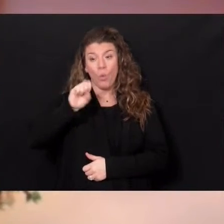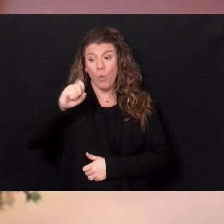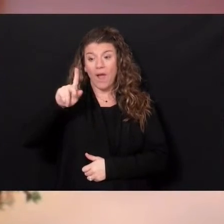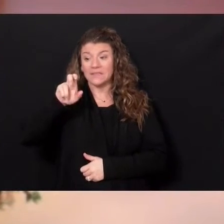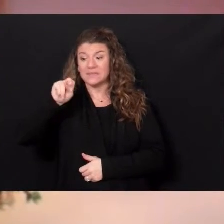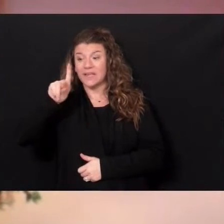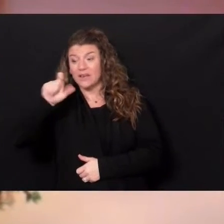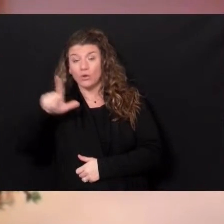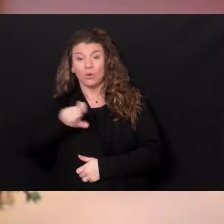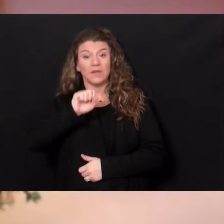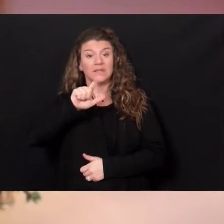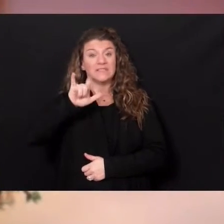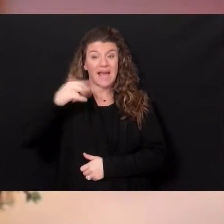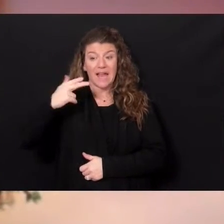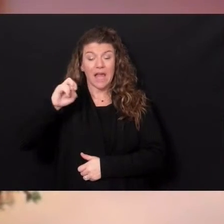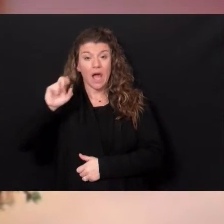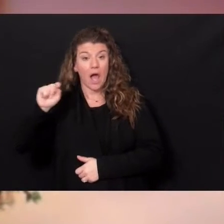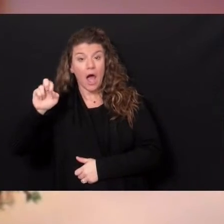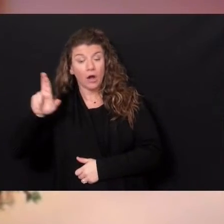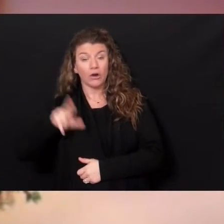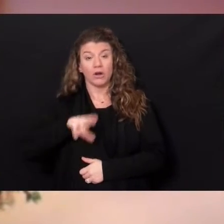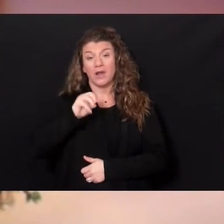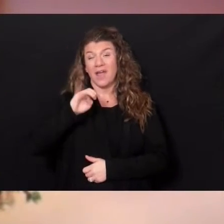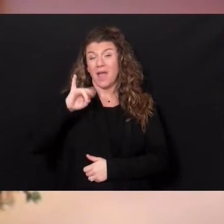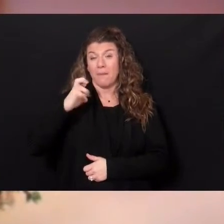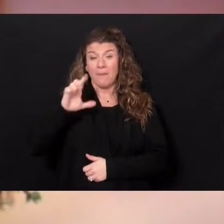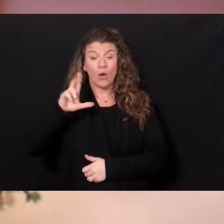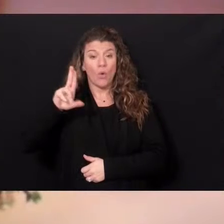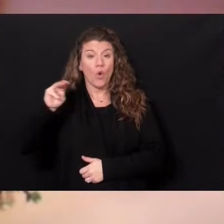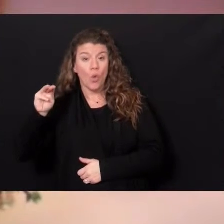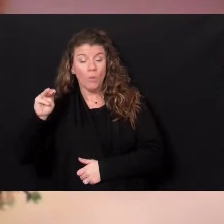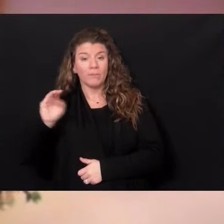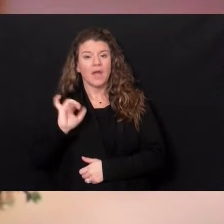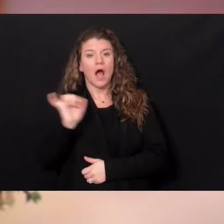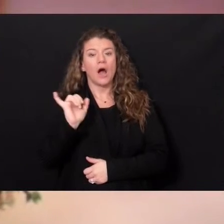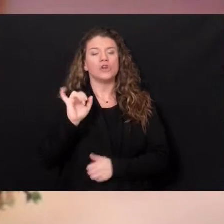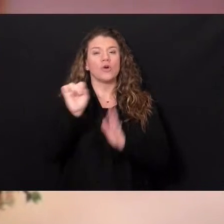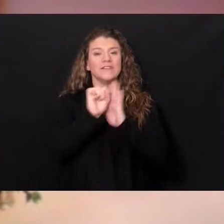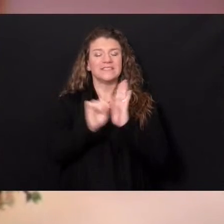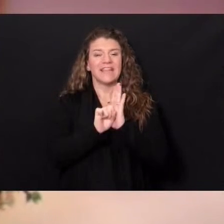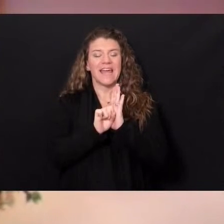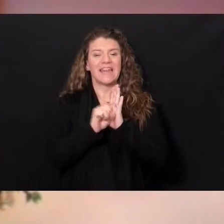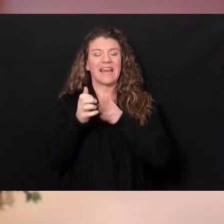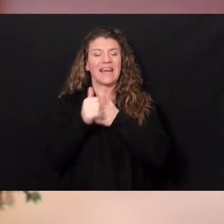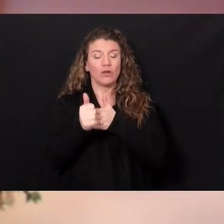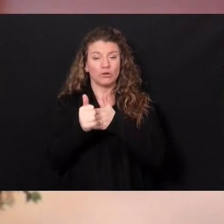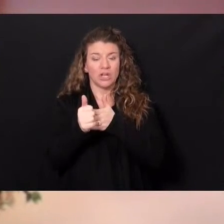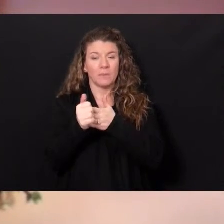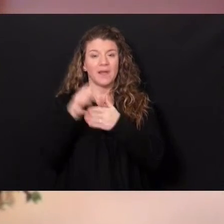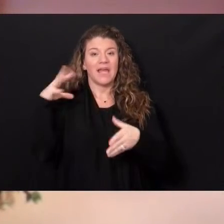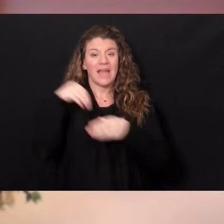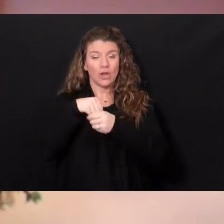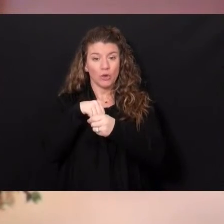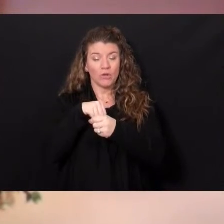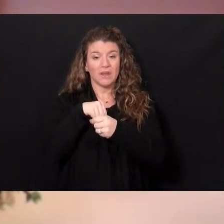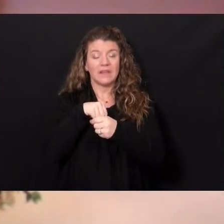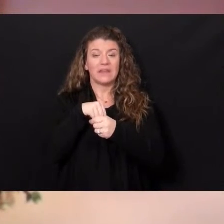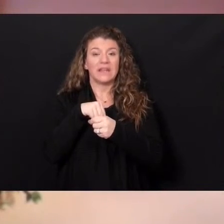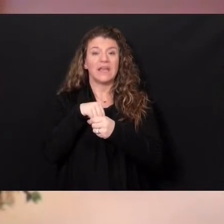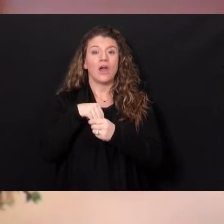Sally Hodder, and Dr. Michael Hu, and also our state leadership, including